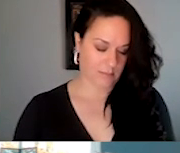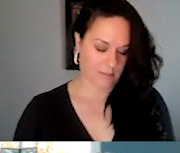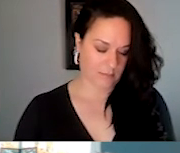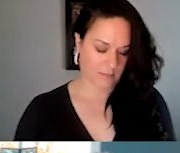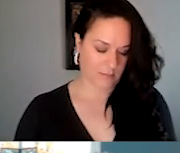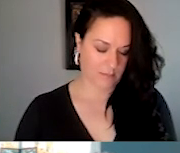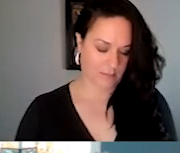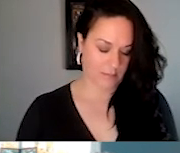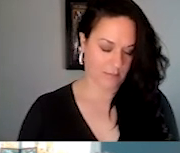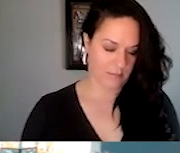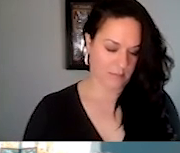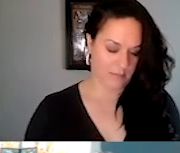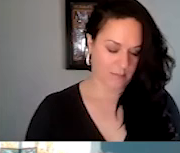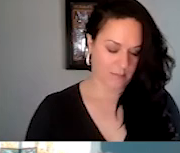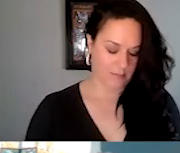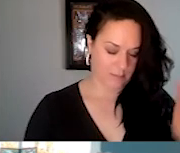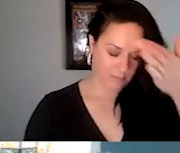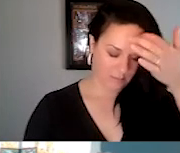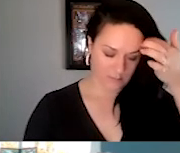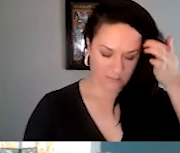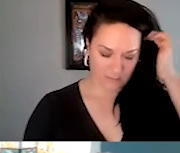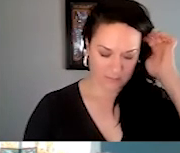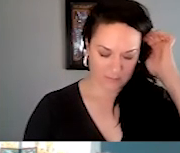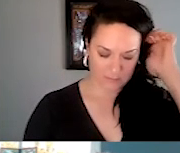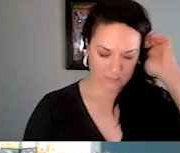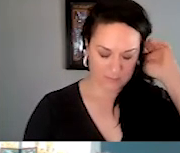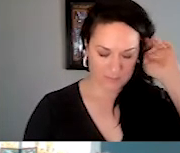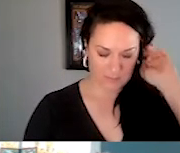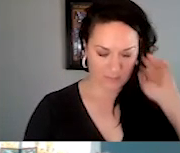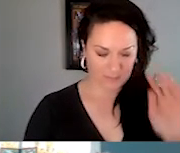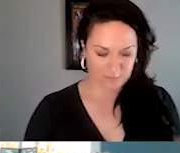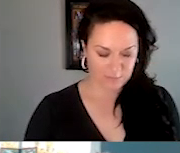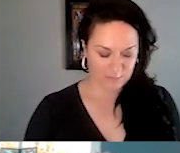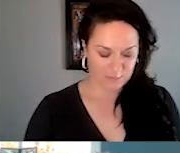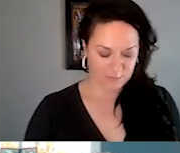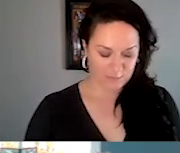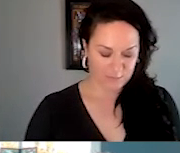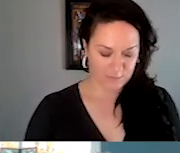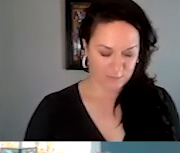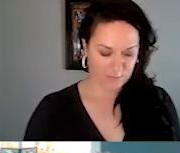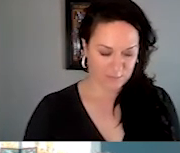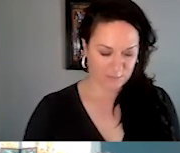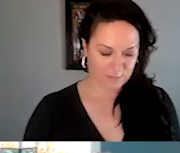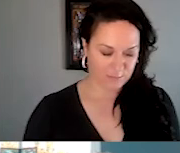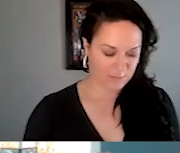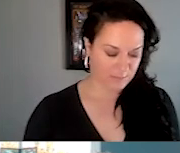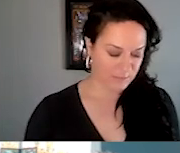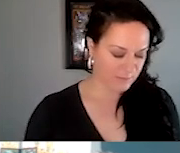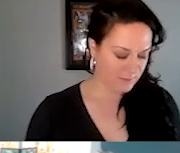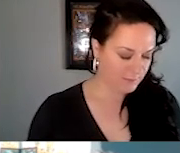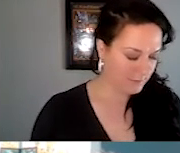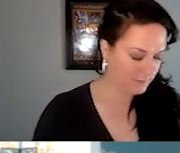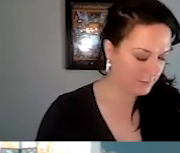make, you made it to different people, but it was the same case. This is dangerous. We don't really know all of the effects of